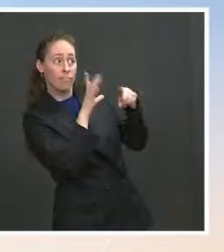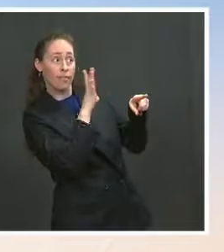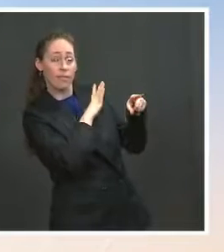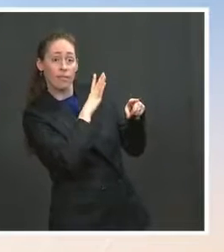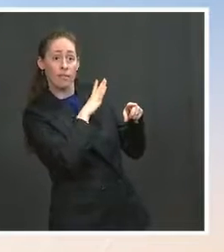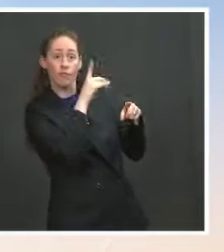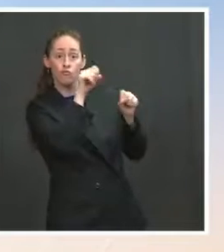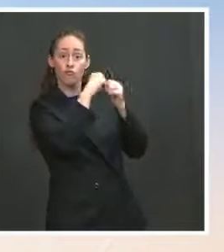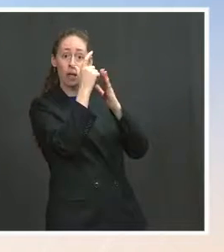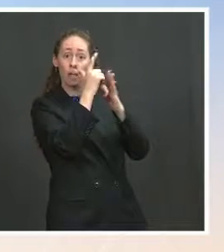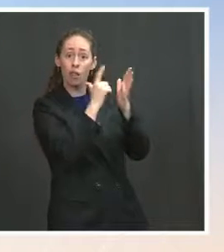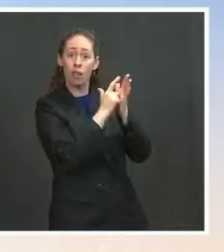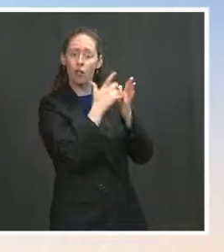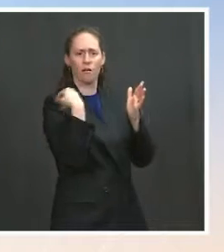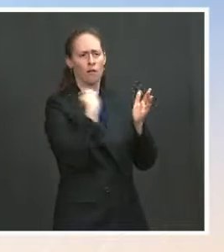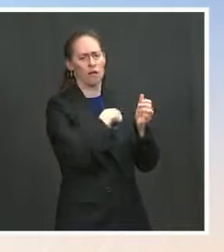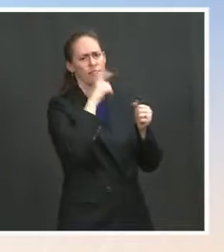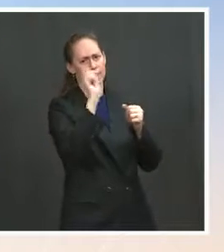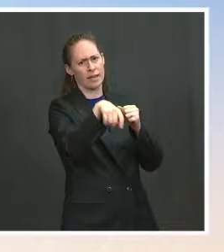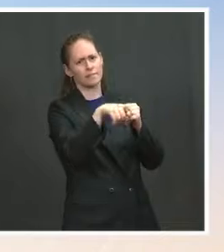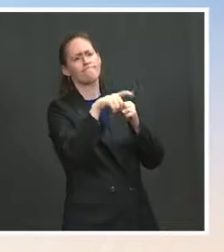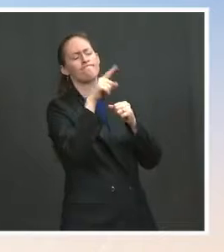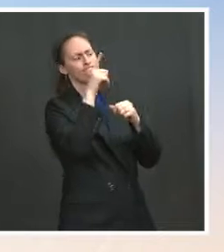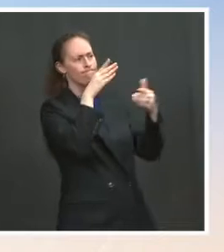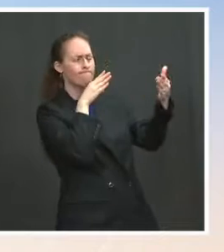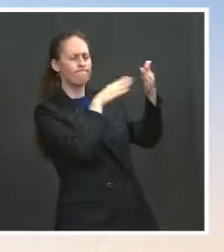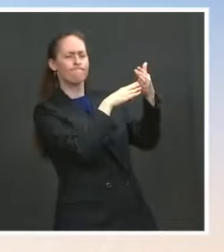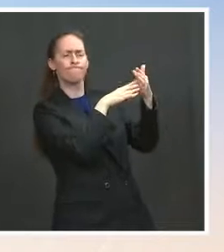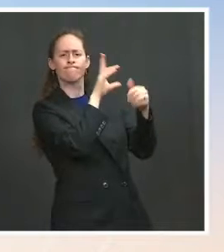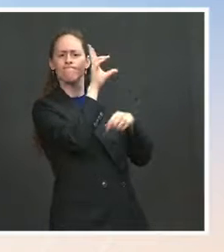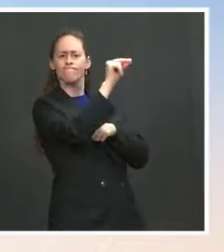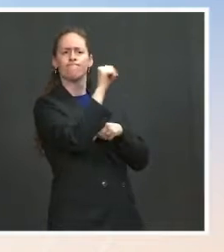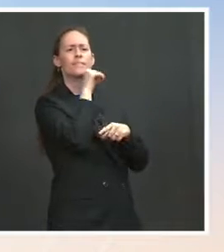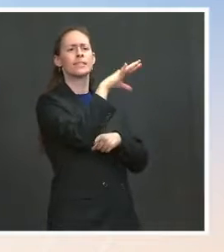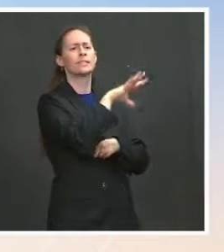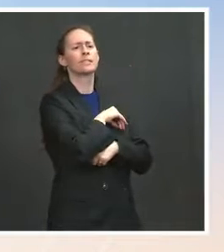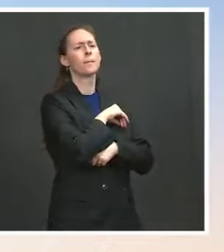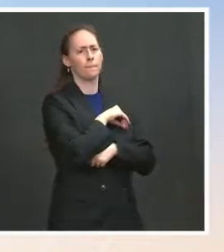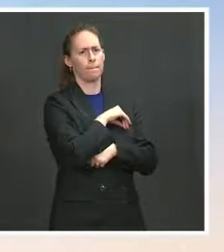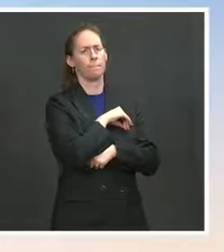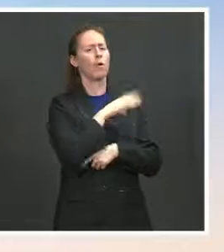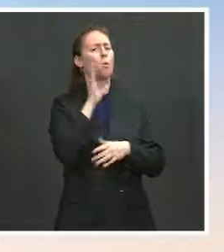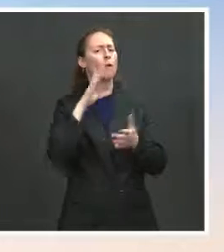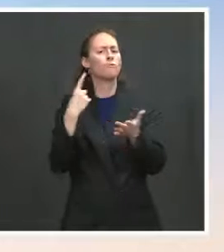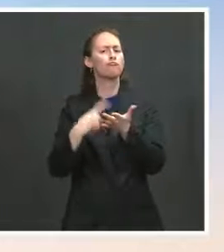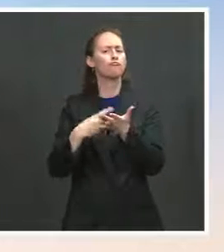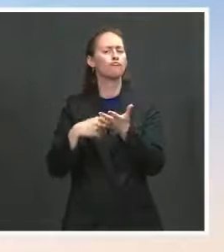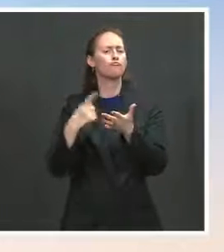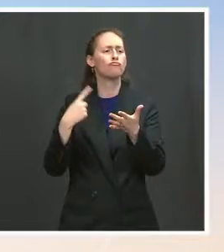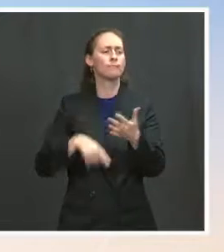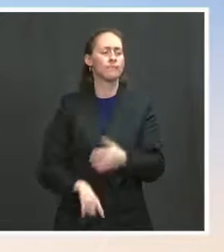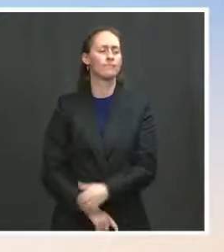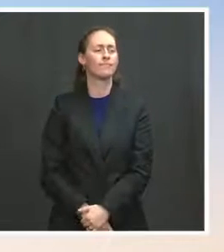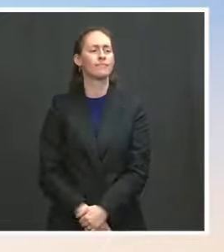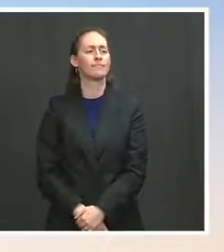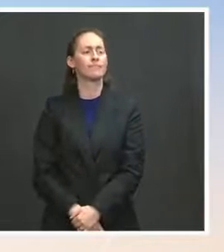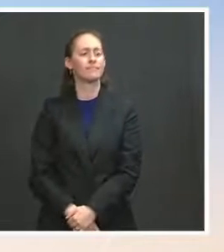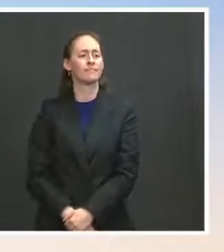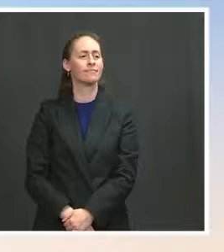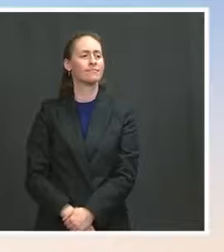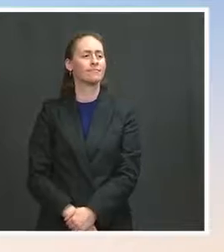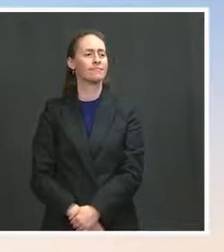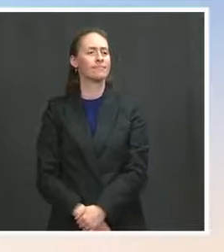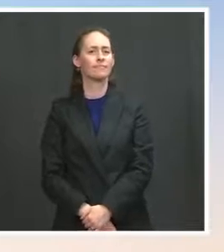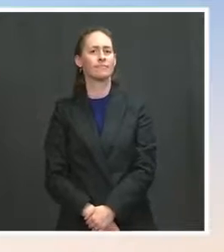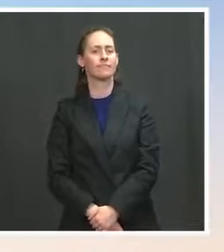networks. So that will be a part of the discussion when he sees him in less than 2 weeks. And I just have one more quick one, just to put infrastructure to bed. Yeah, I don't know if